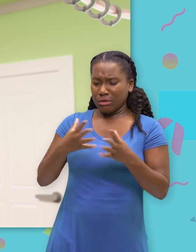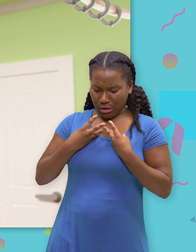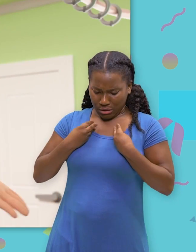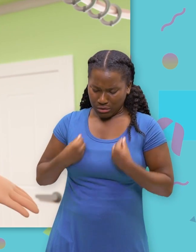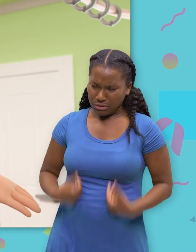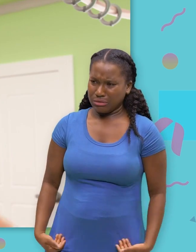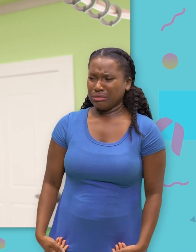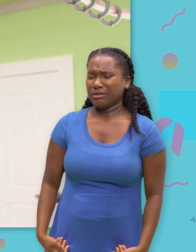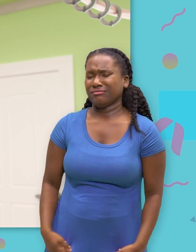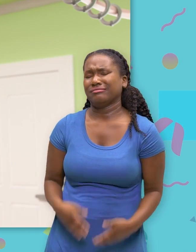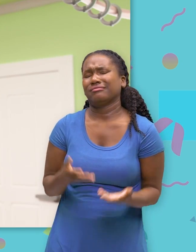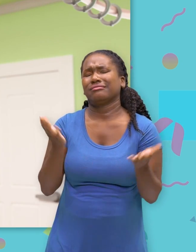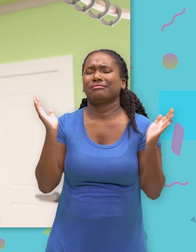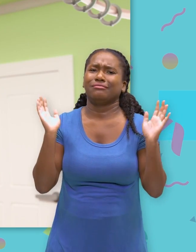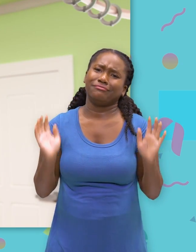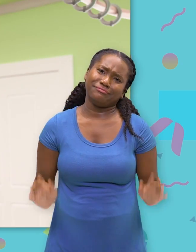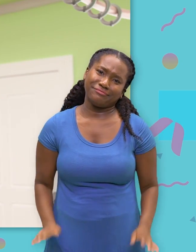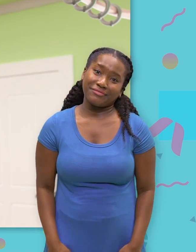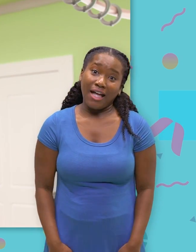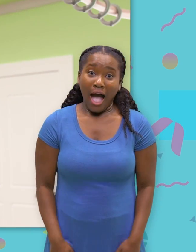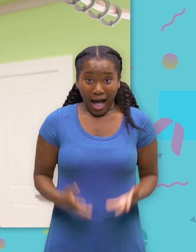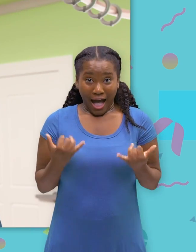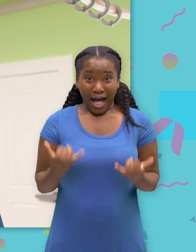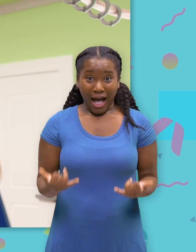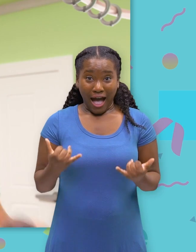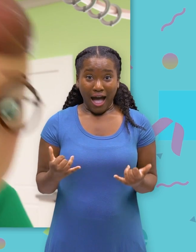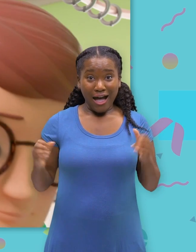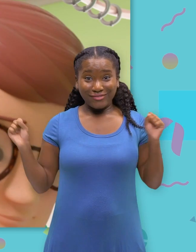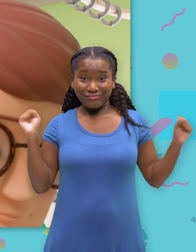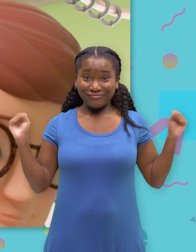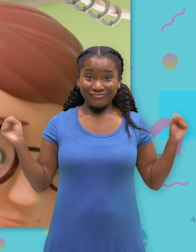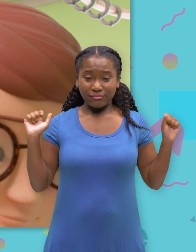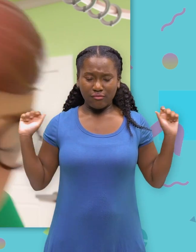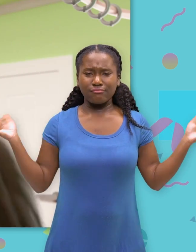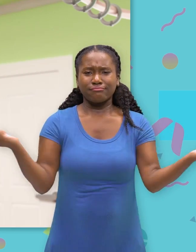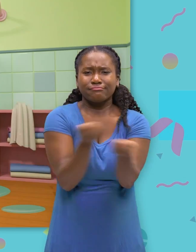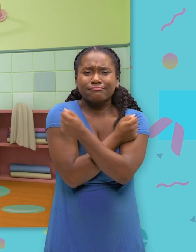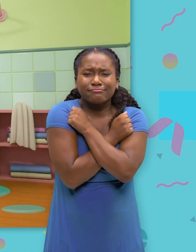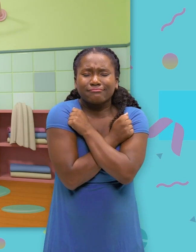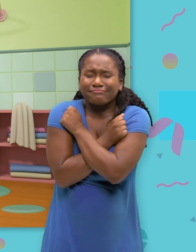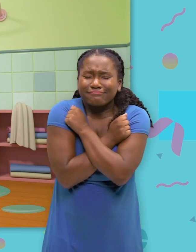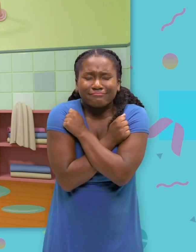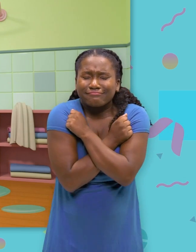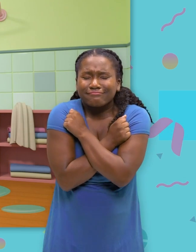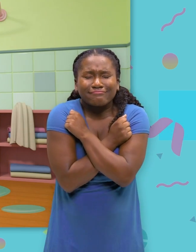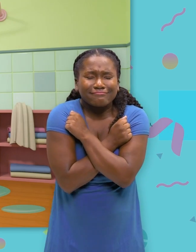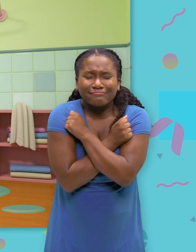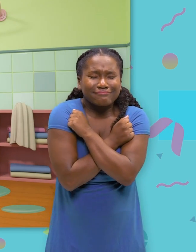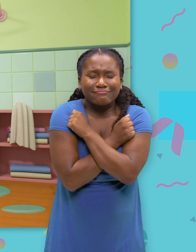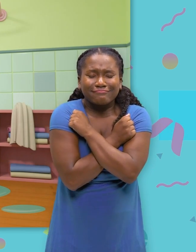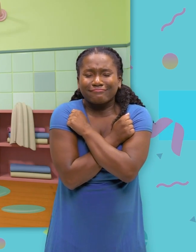I'm wet. Haha. Now let's wrap you in your towel.